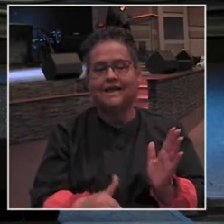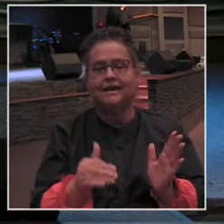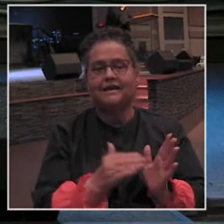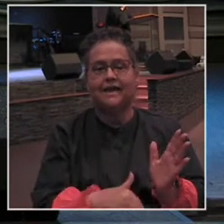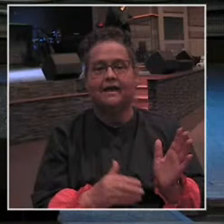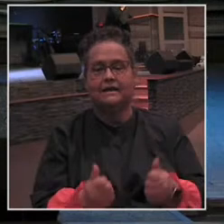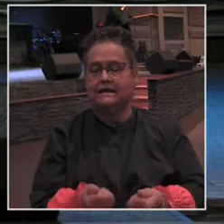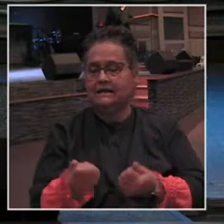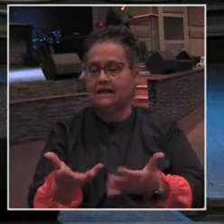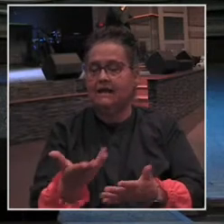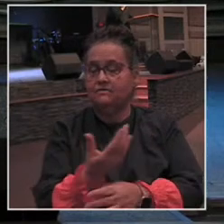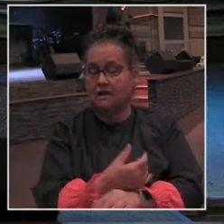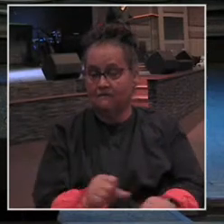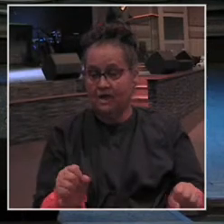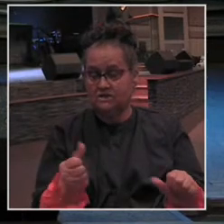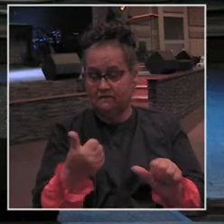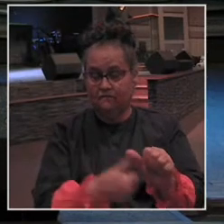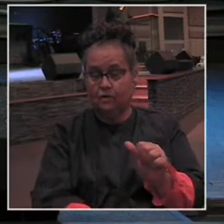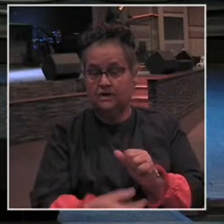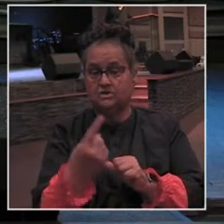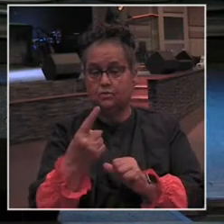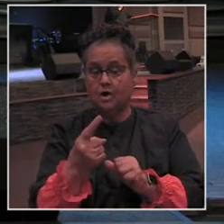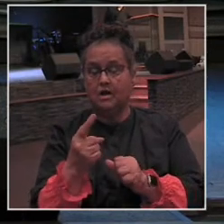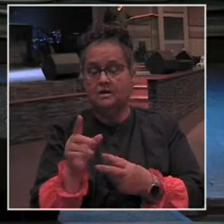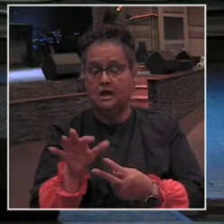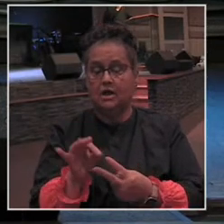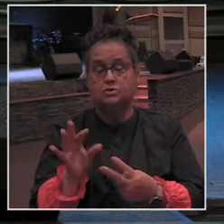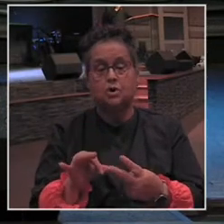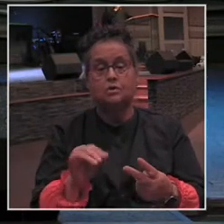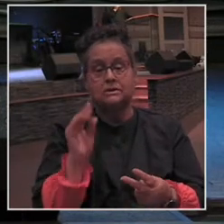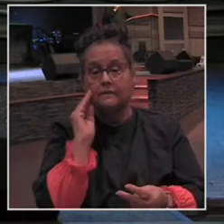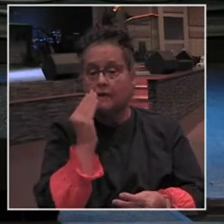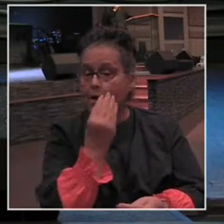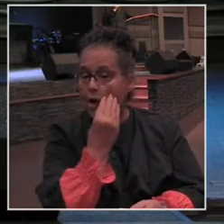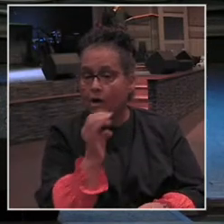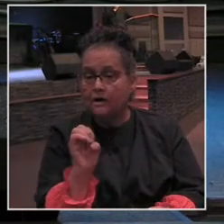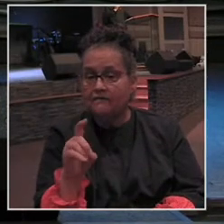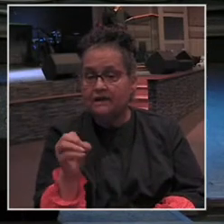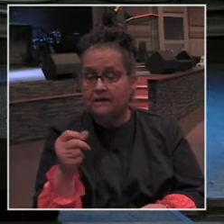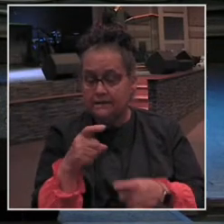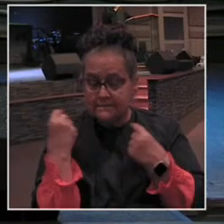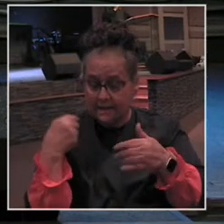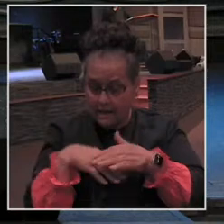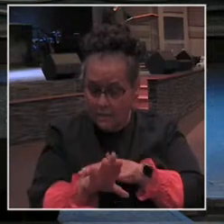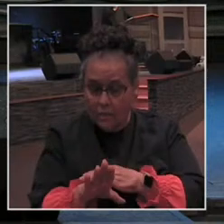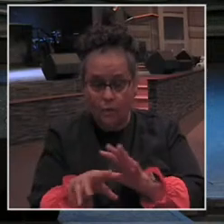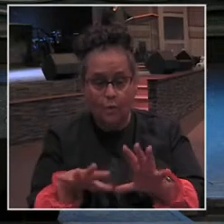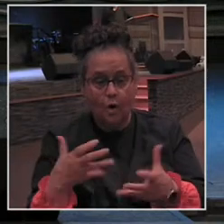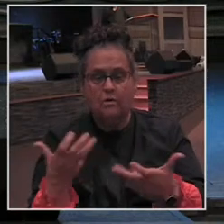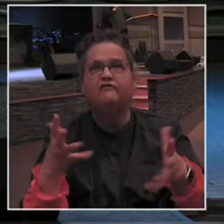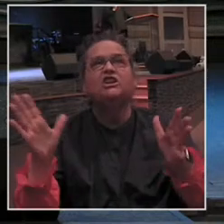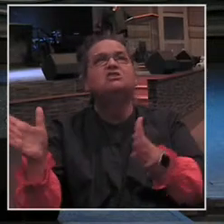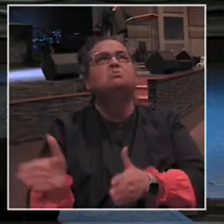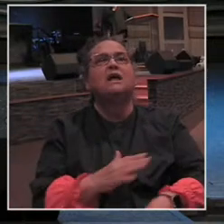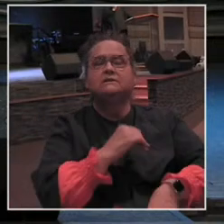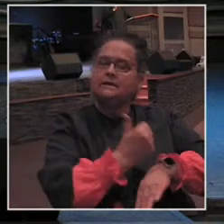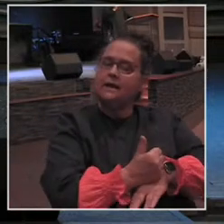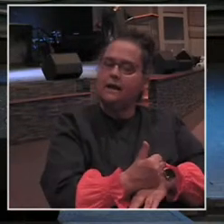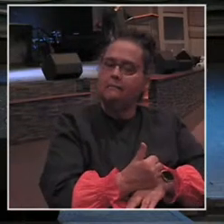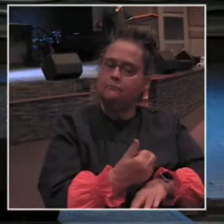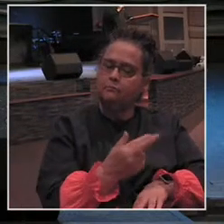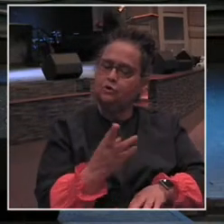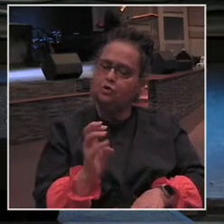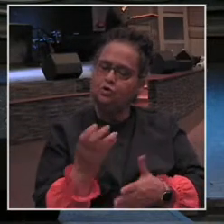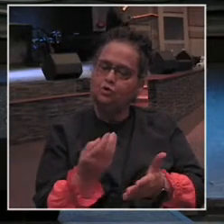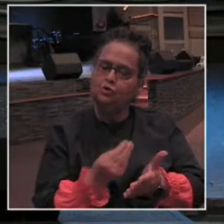provided salvation for each of us. He chose us in the Garden of Eden. After sin entered the world, he had a plan already in place to redeem